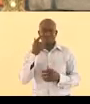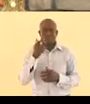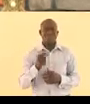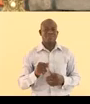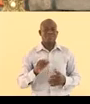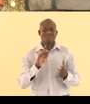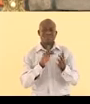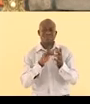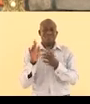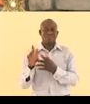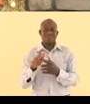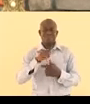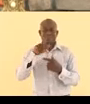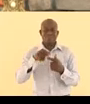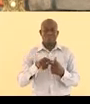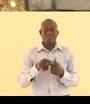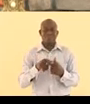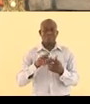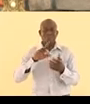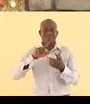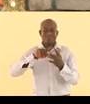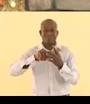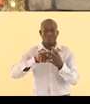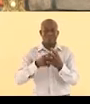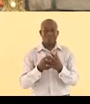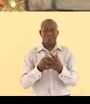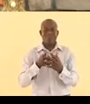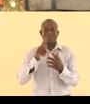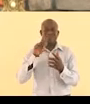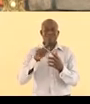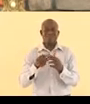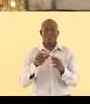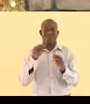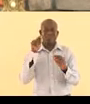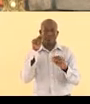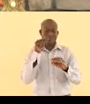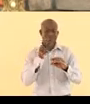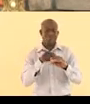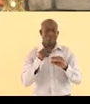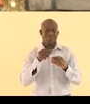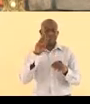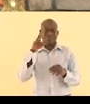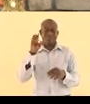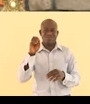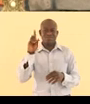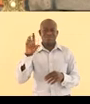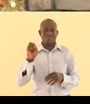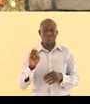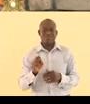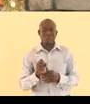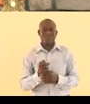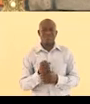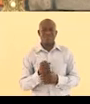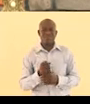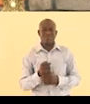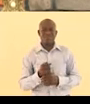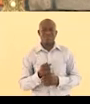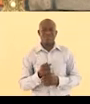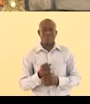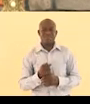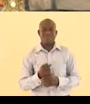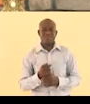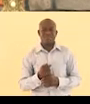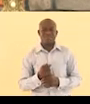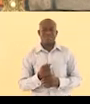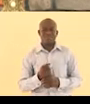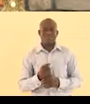religious. And when we begin to punch holes in the so-called religiosity of people, when, as I said last Sunday, my friend said, oh, yeah,